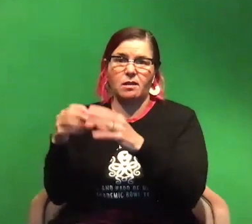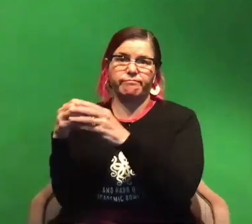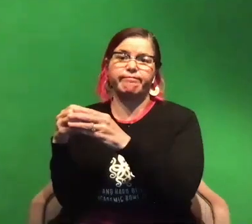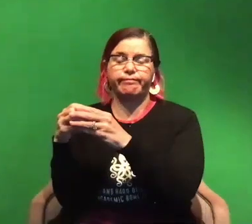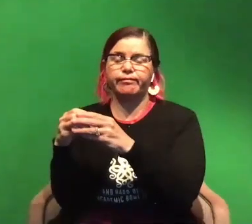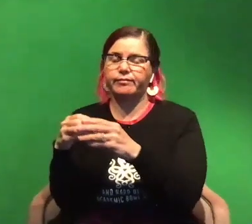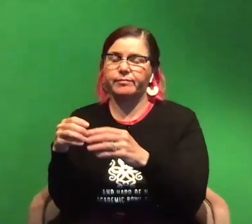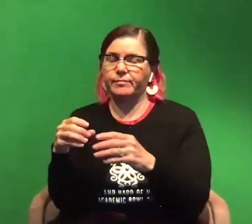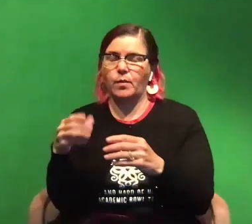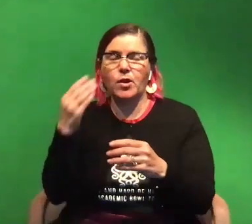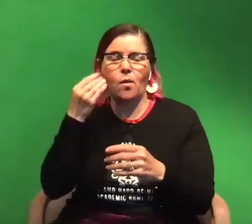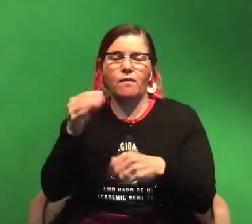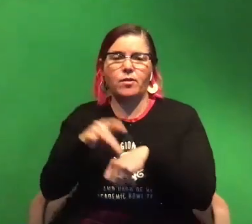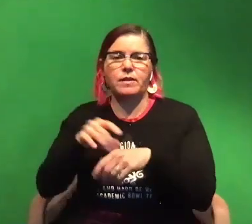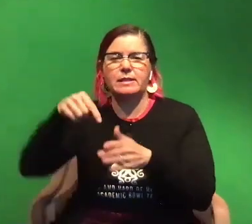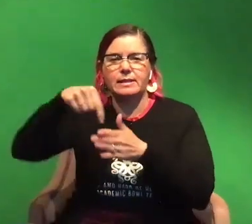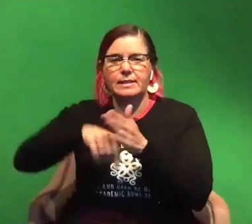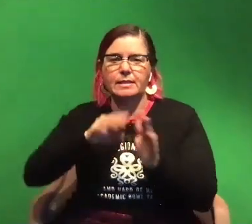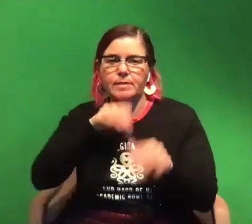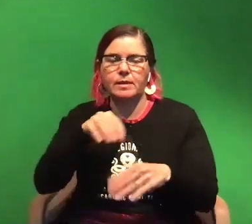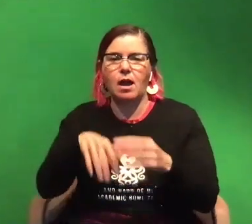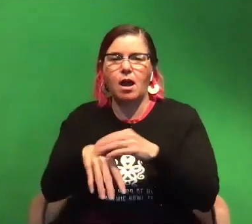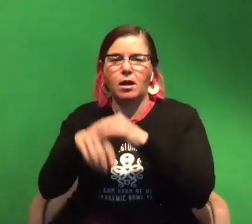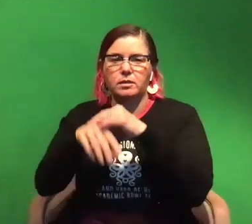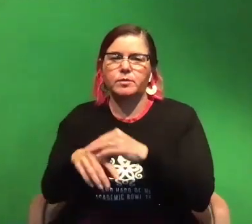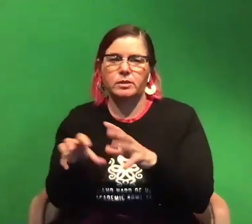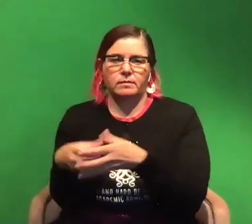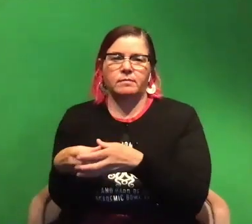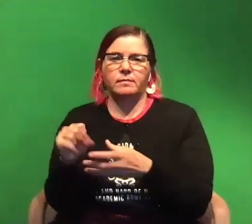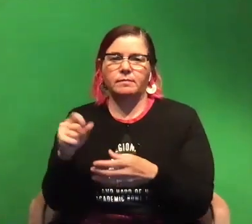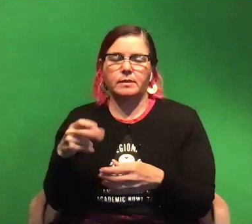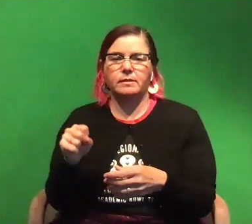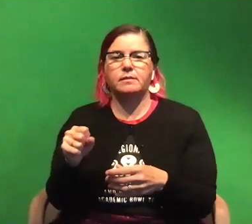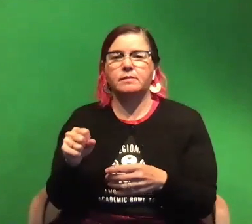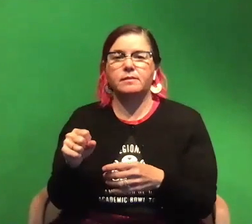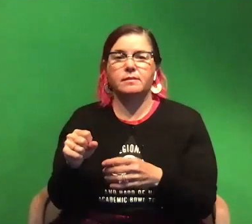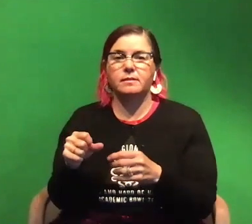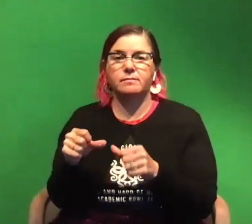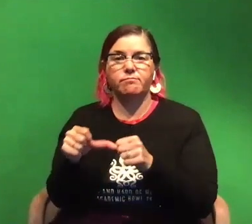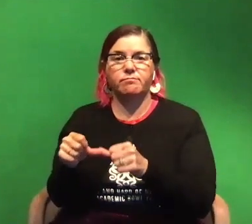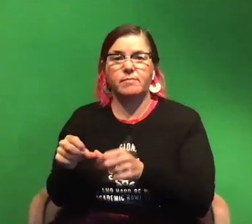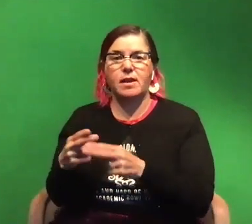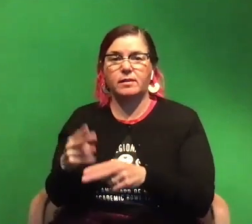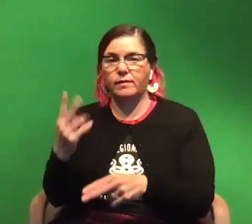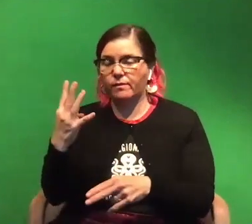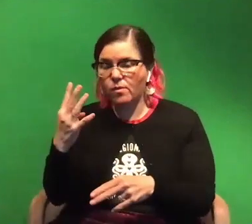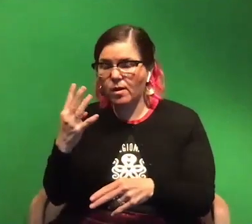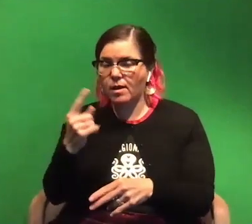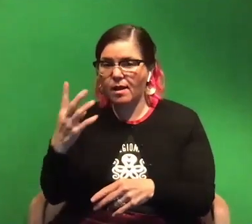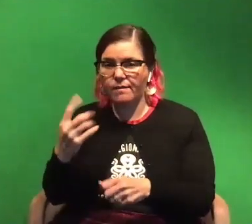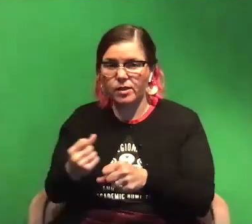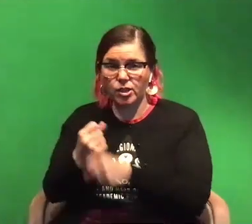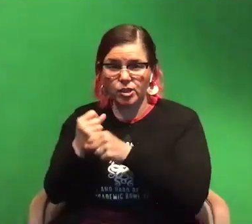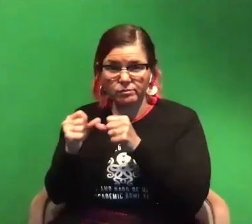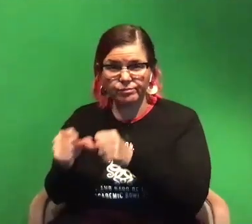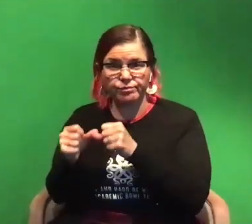of on planet Earth. Belongs to a deep sea octopus species. Their incubation happens actually 4.5 years. But typically